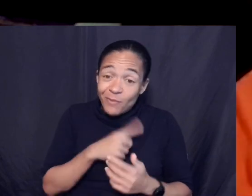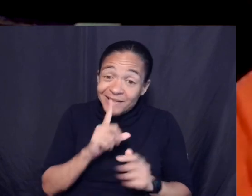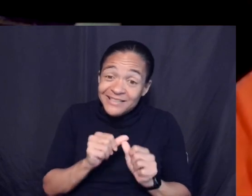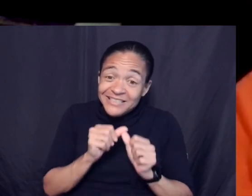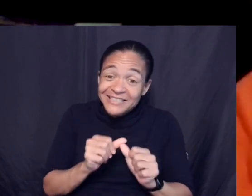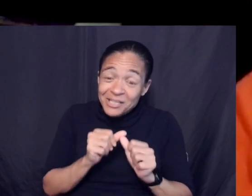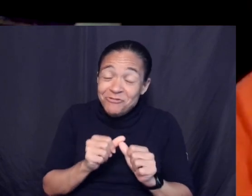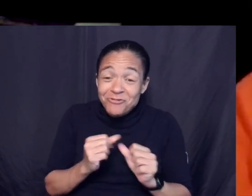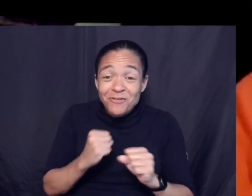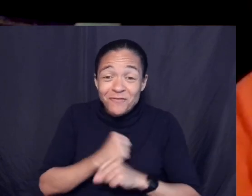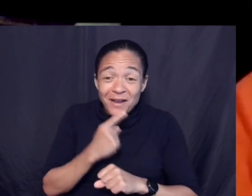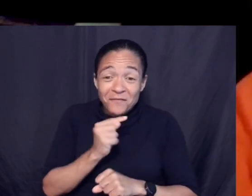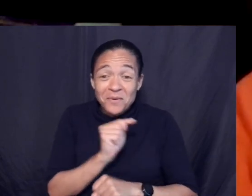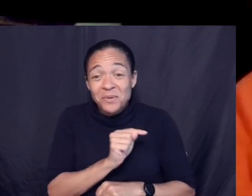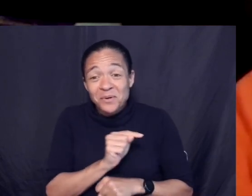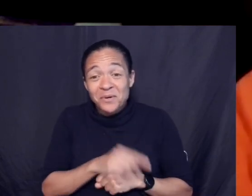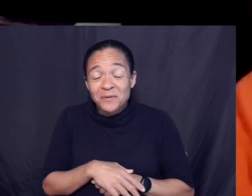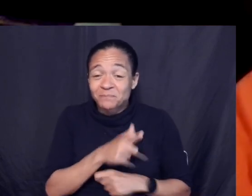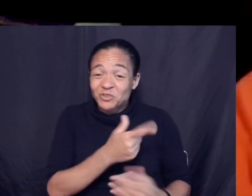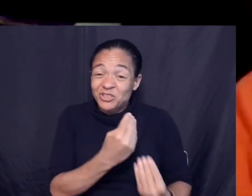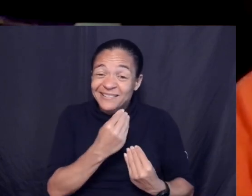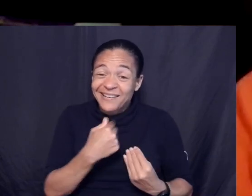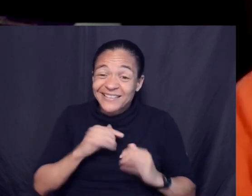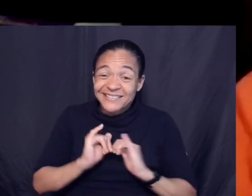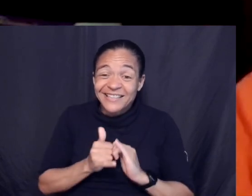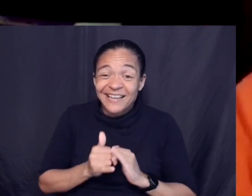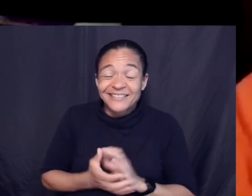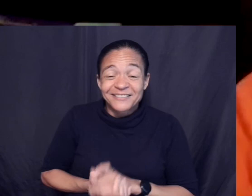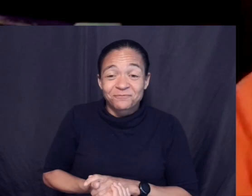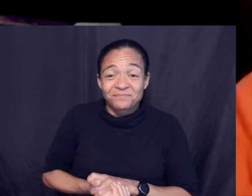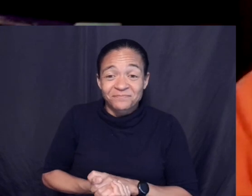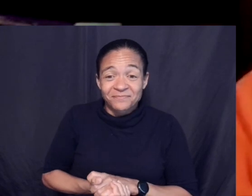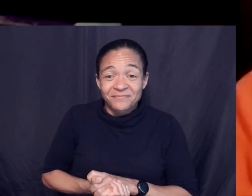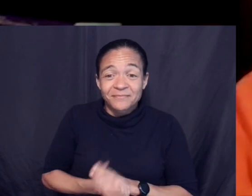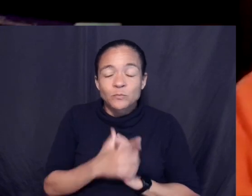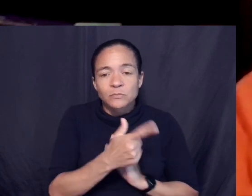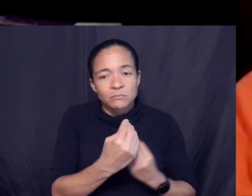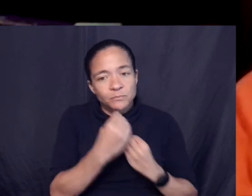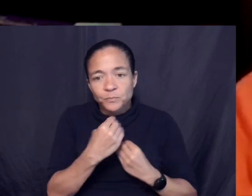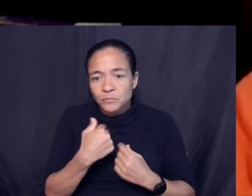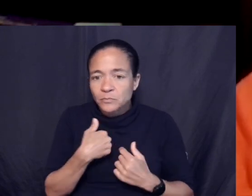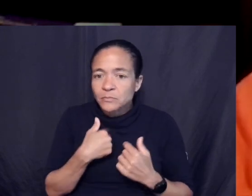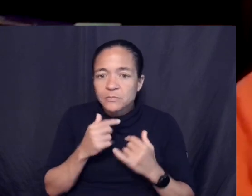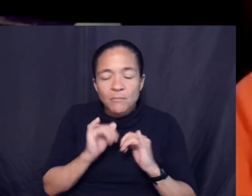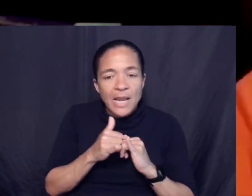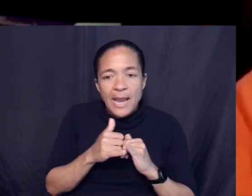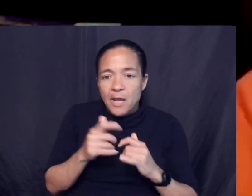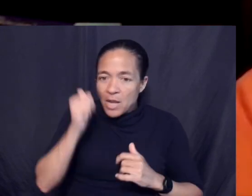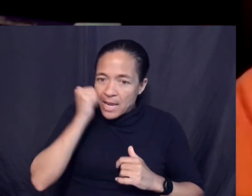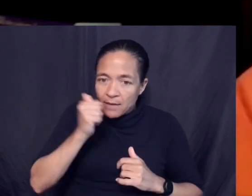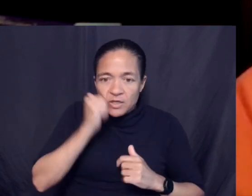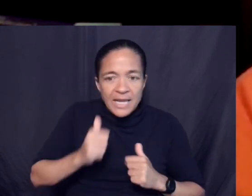and we continue to fight for her, and she taught us how to do that. She taught us how to live every